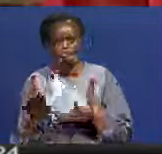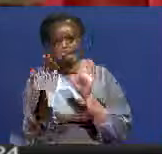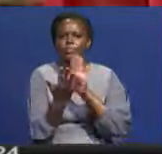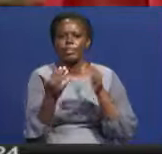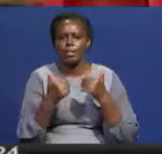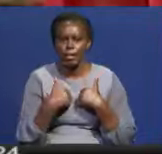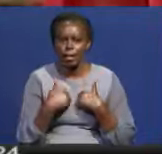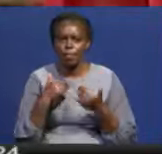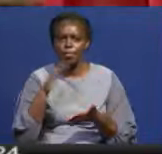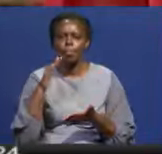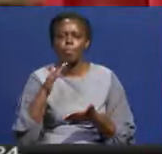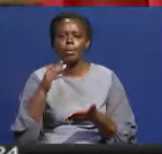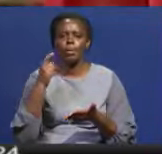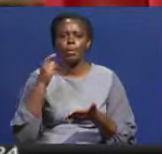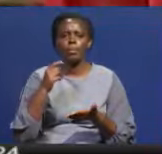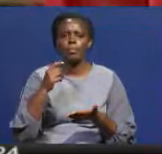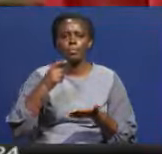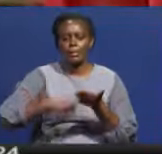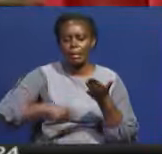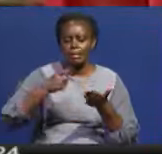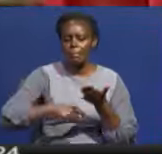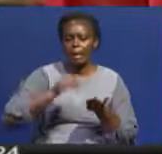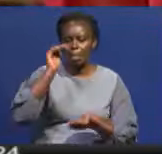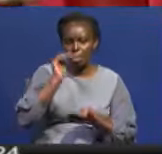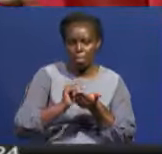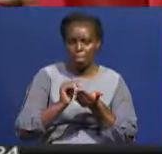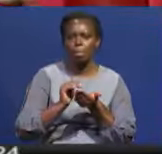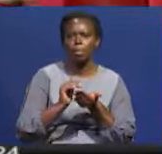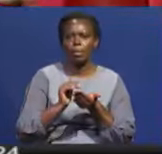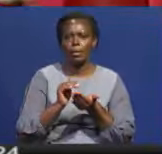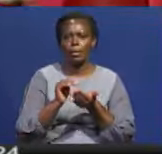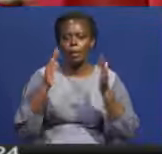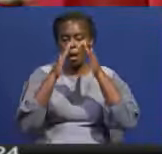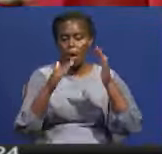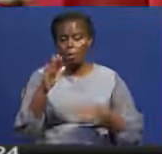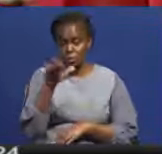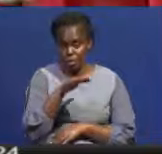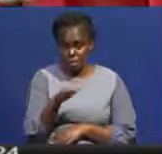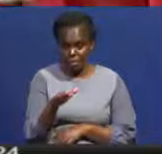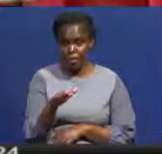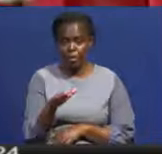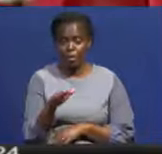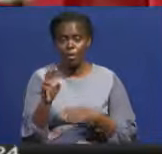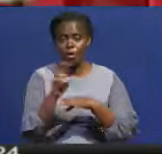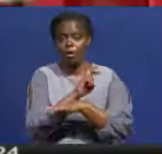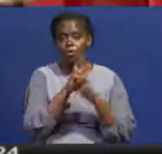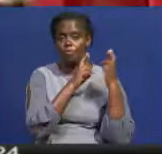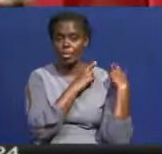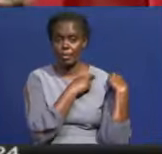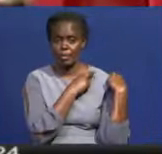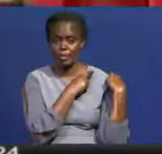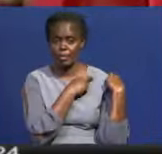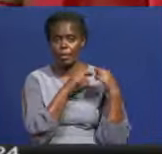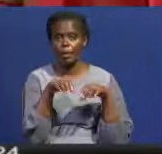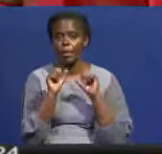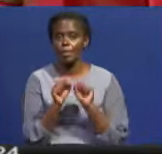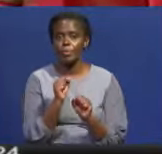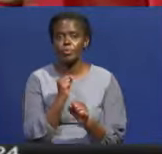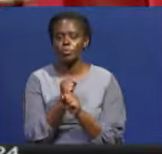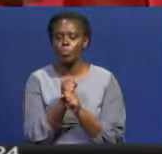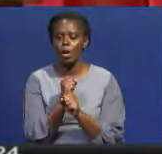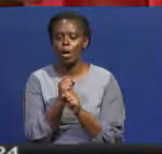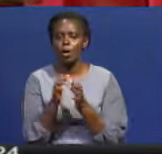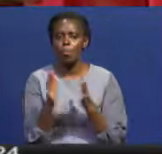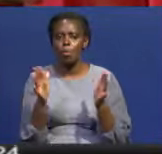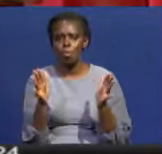Speaker is the trust deficit on what this will be used. And this House, in our oversight roles, can do a great